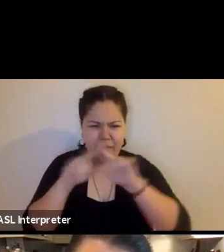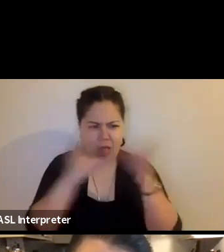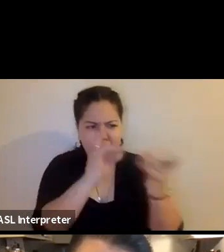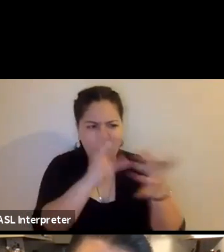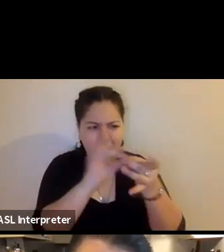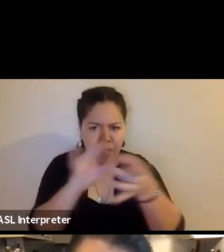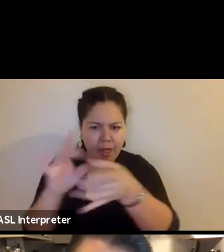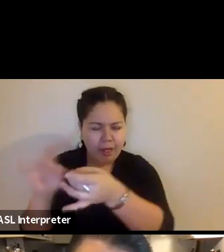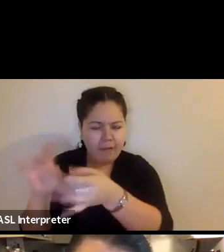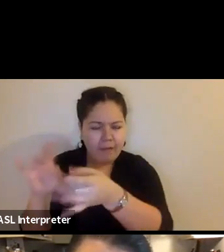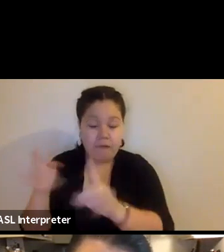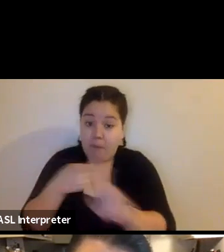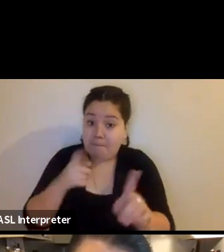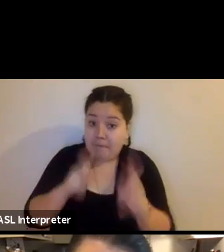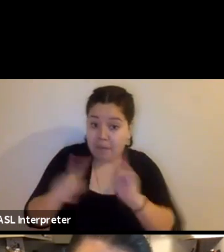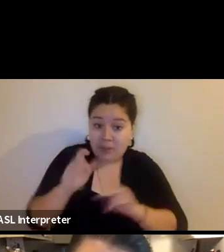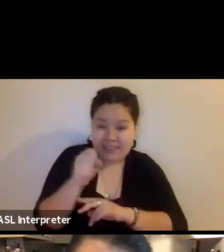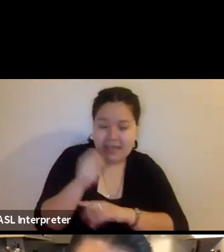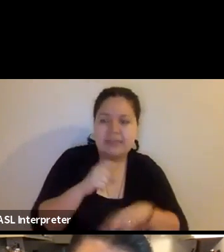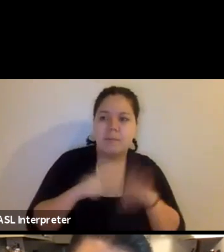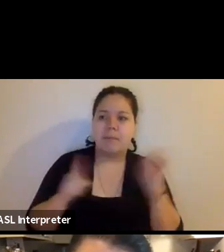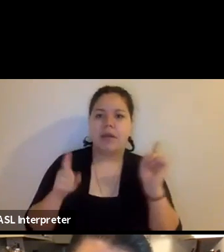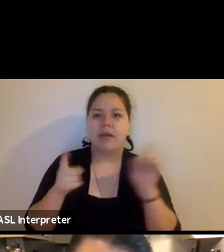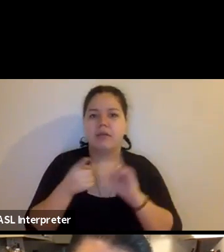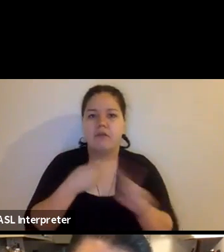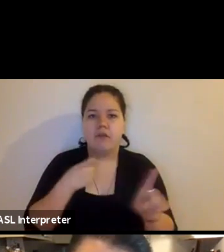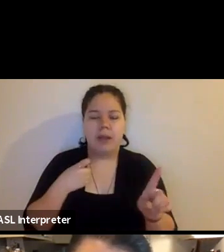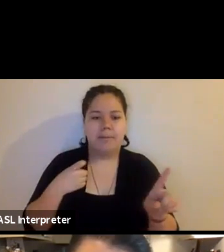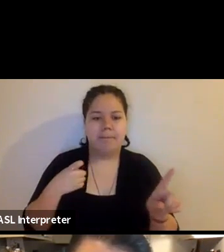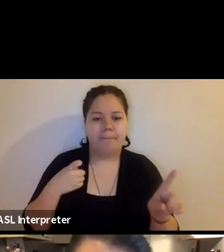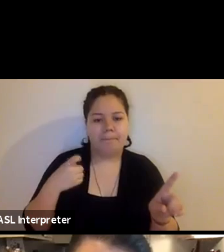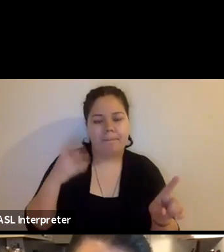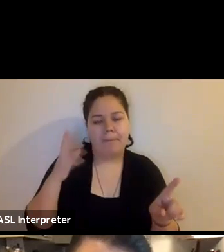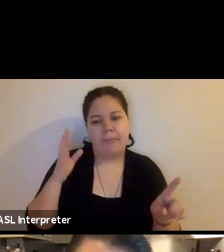people necessarily, from the quote,